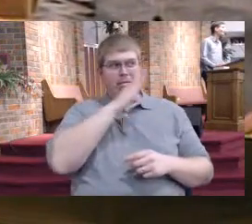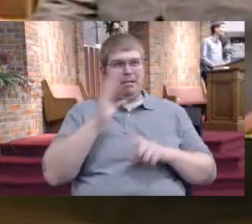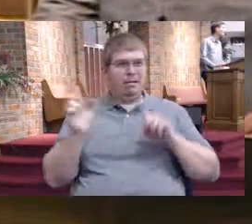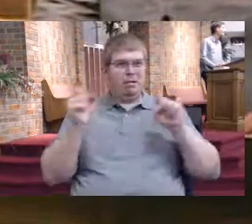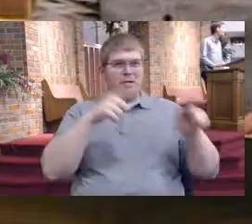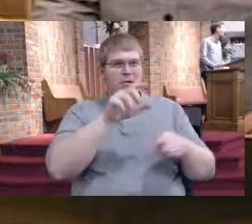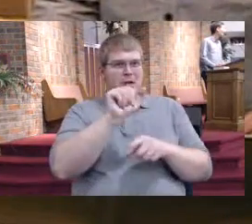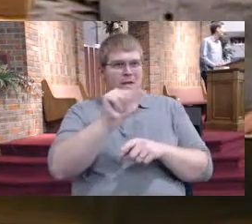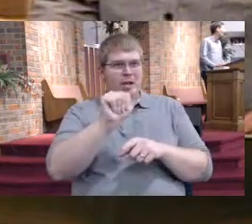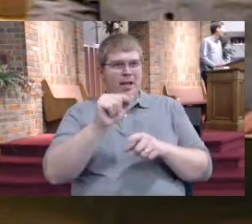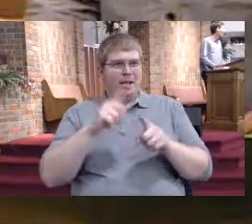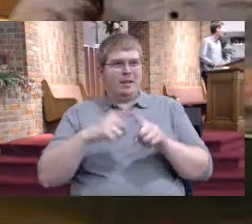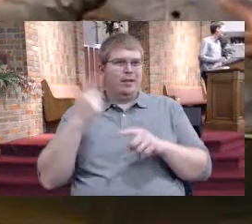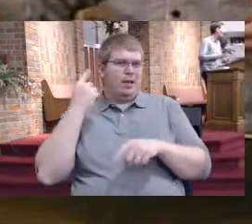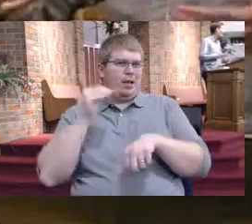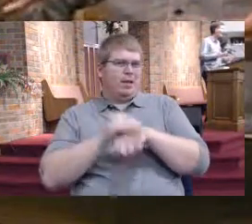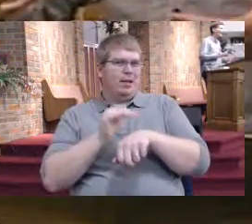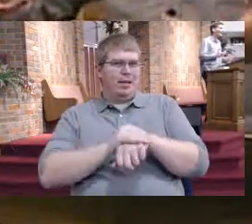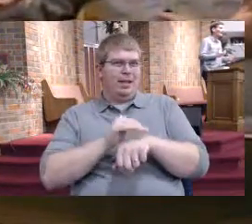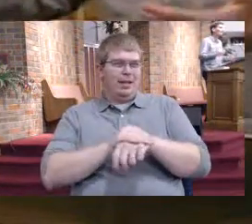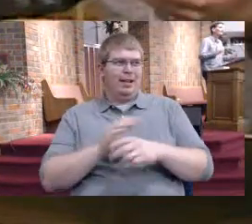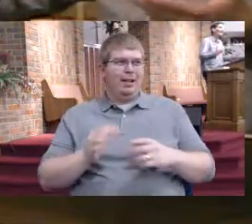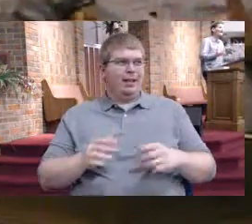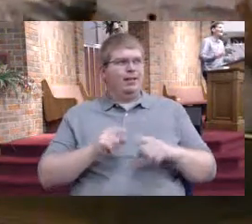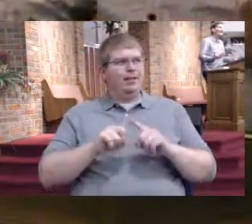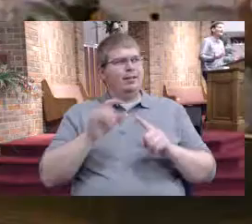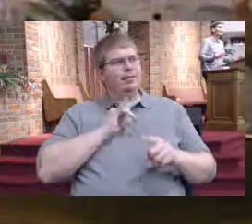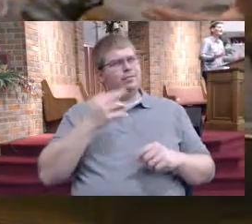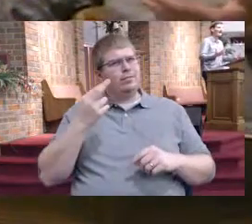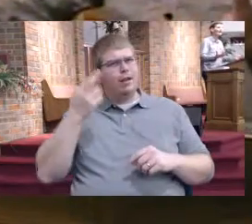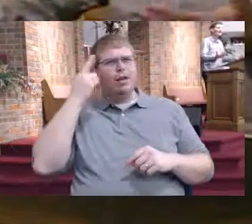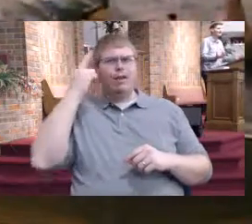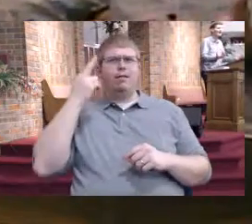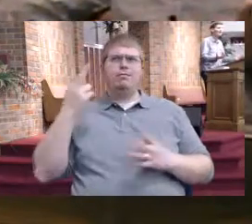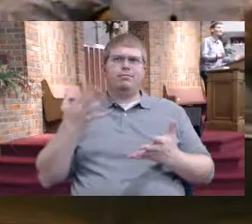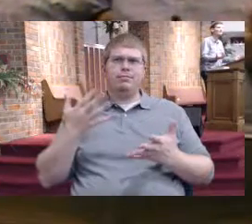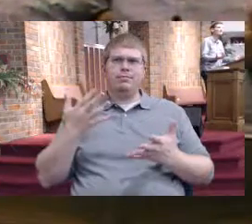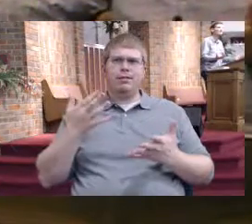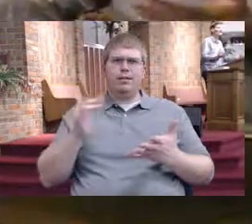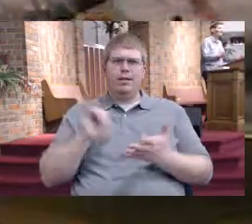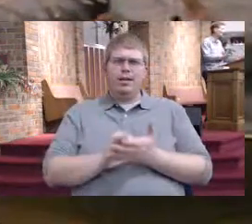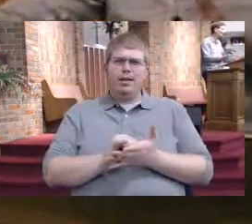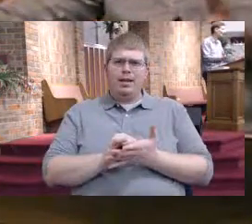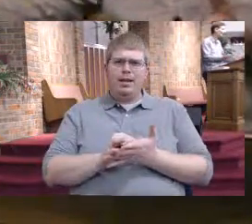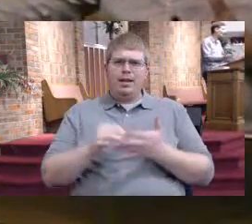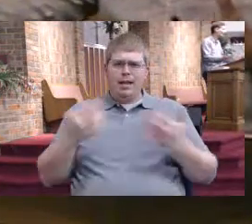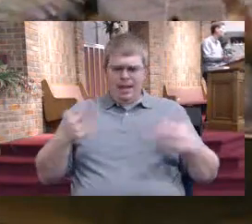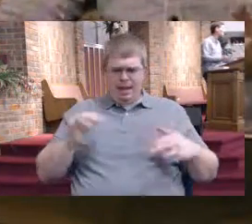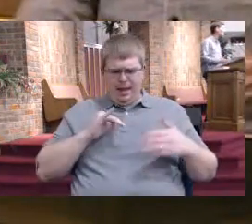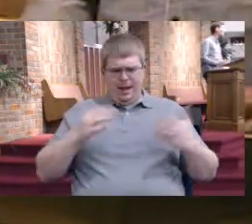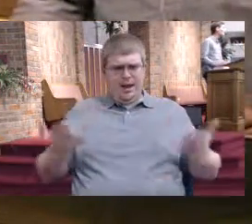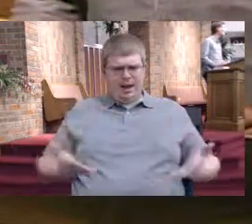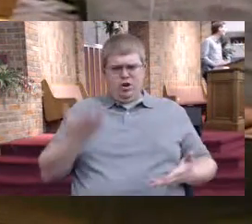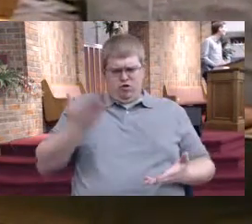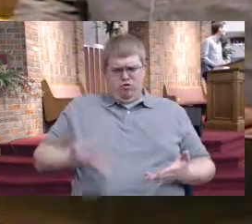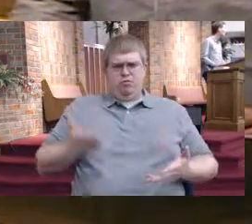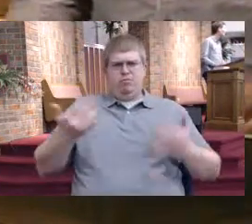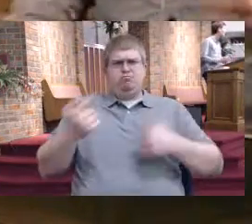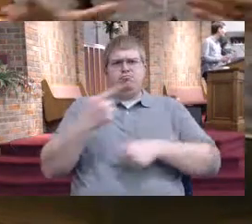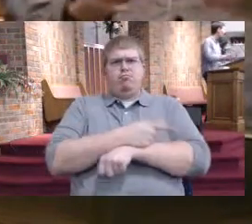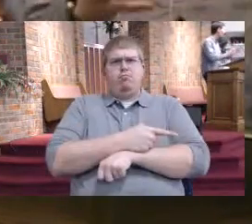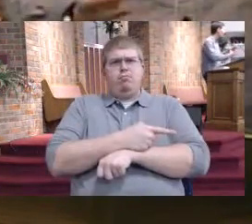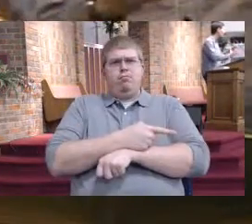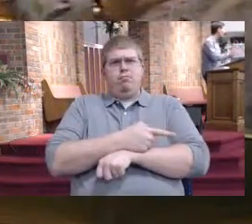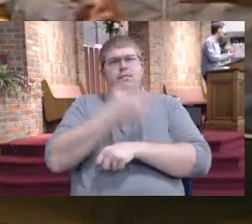when I rolled in. But I realize that's happening, and I'm here in front of you all because of what